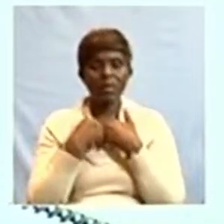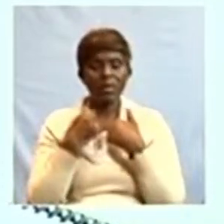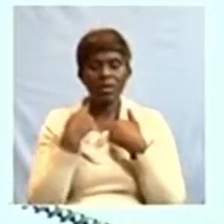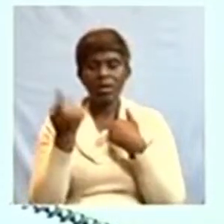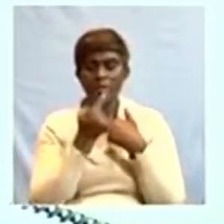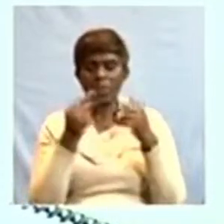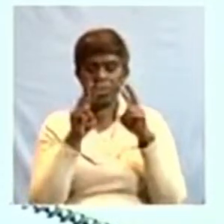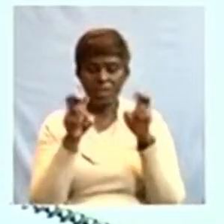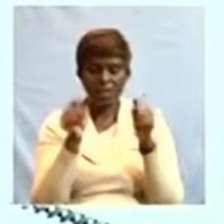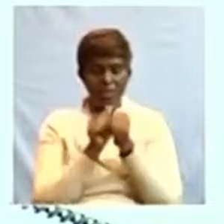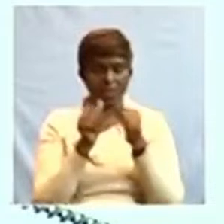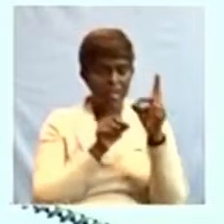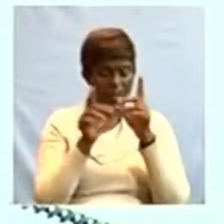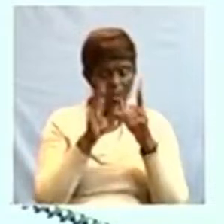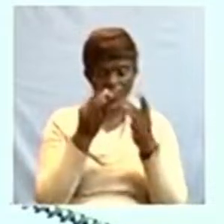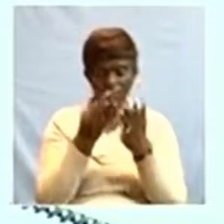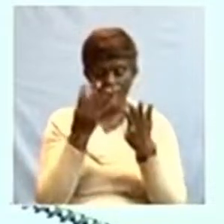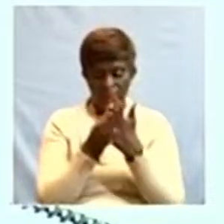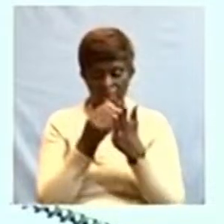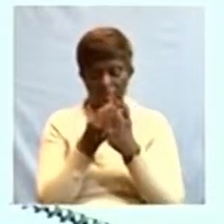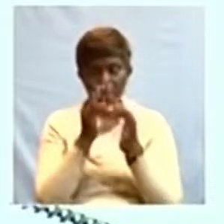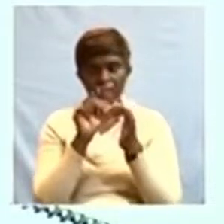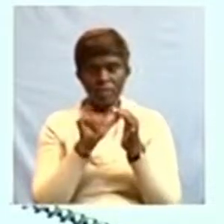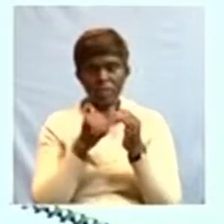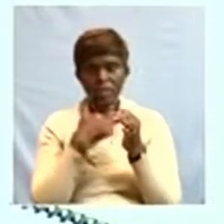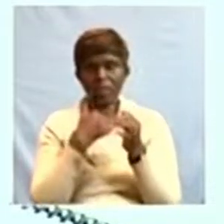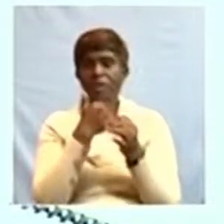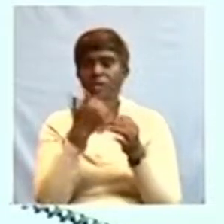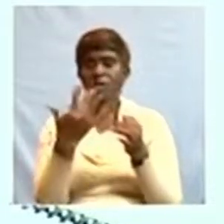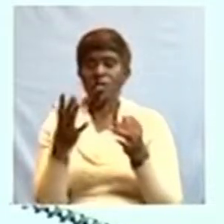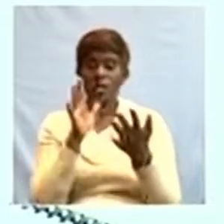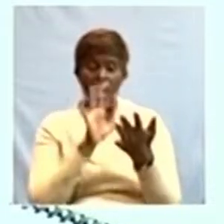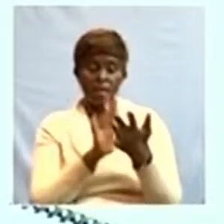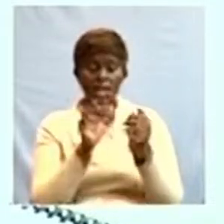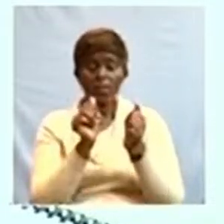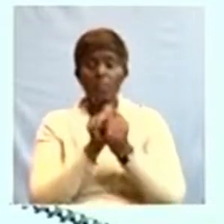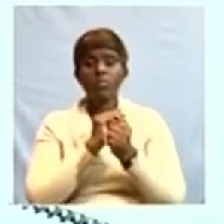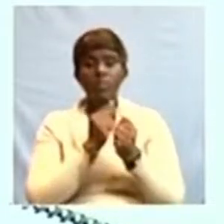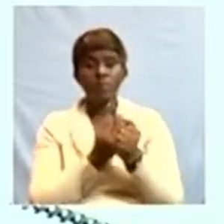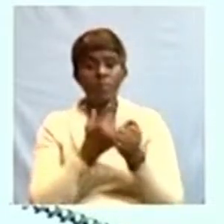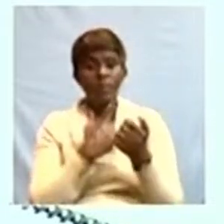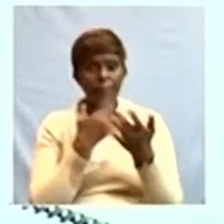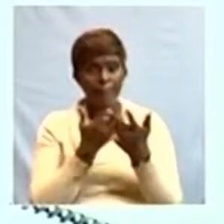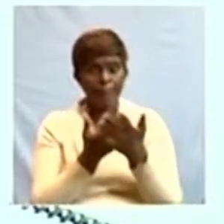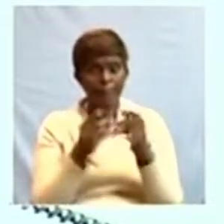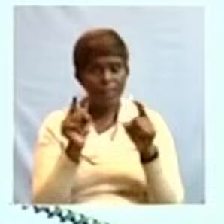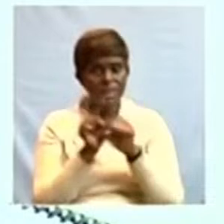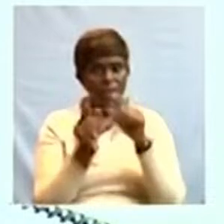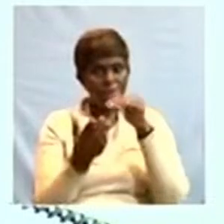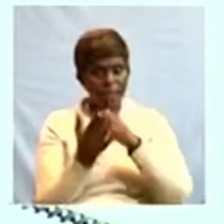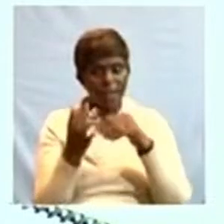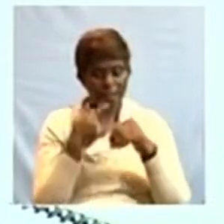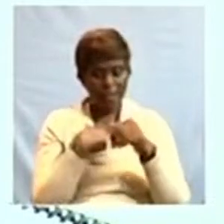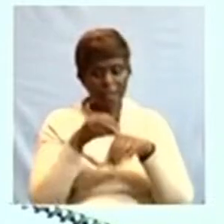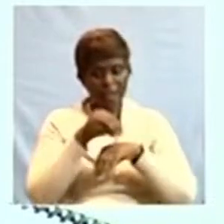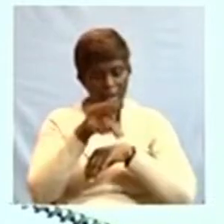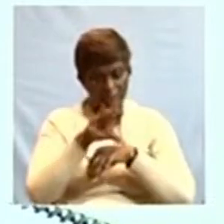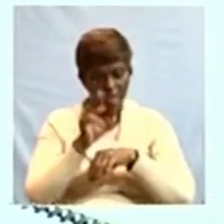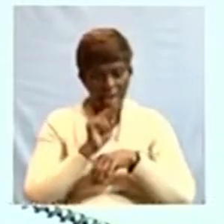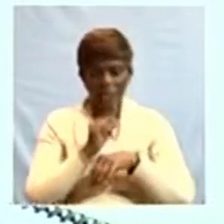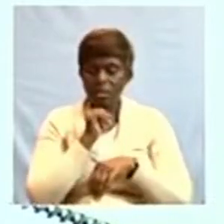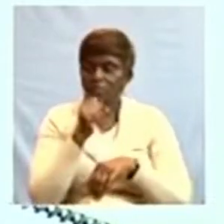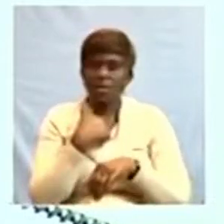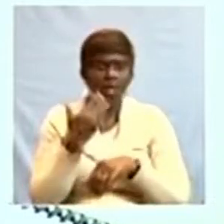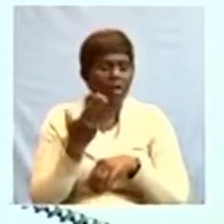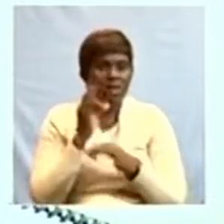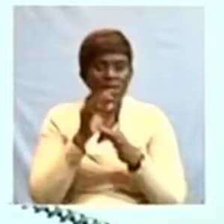checking with the Director of Finance if we have anything here with us. And I've been guided that we don't.